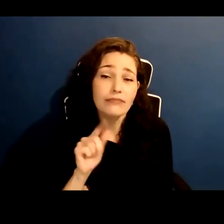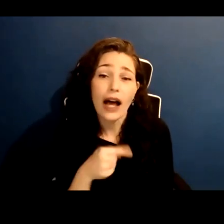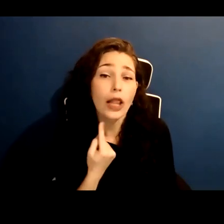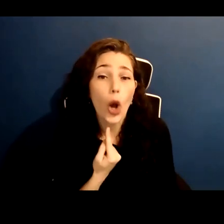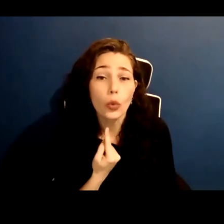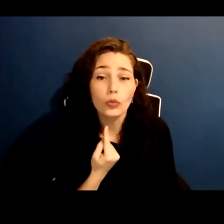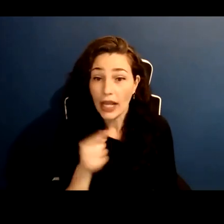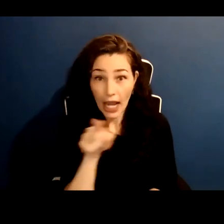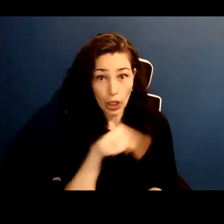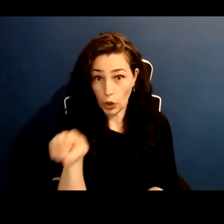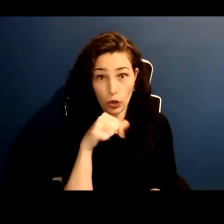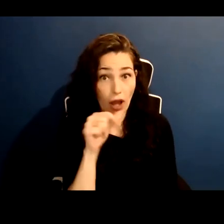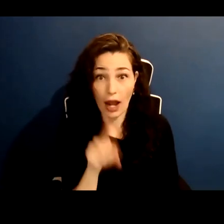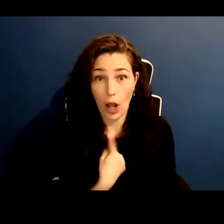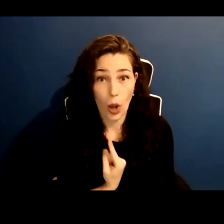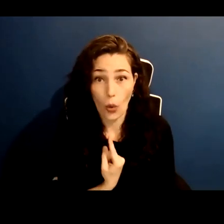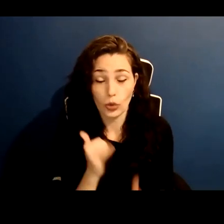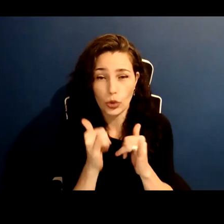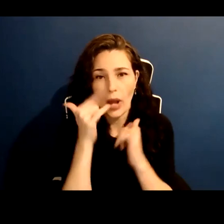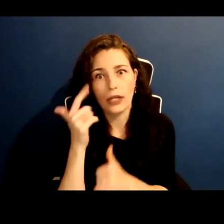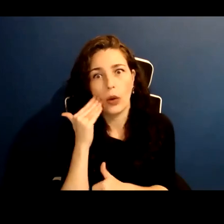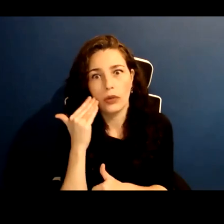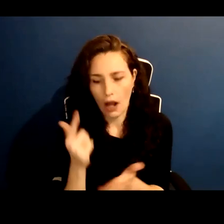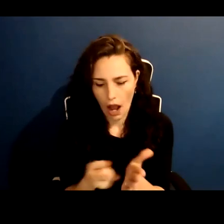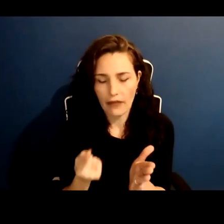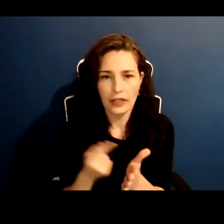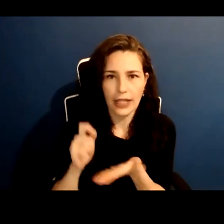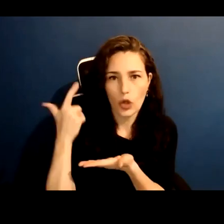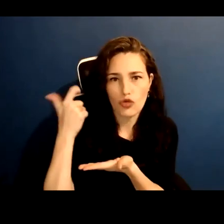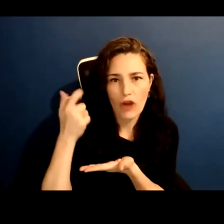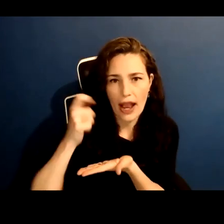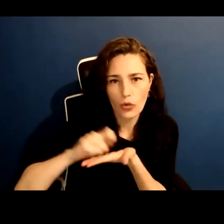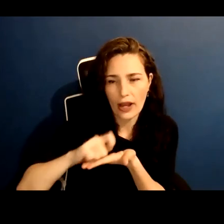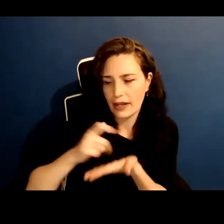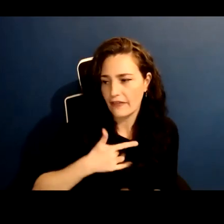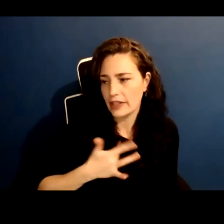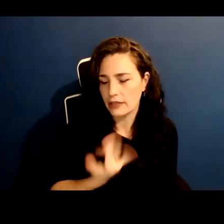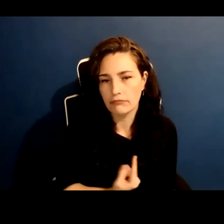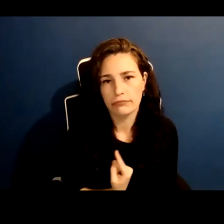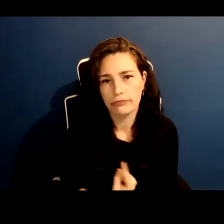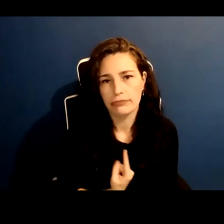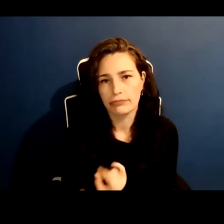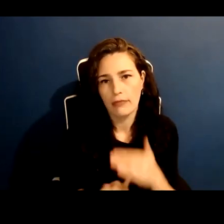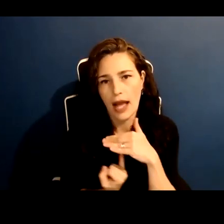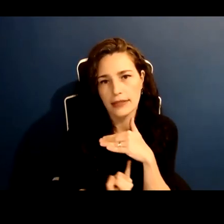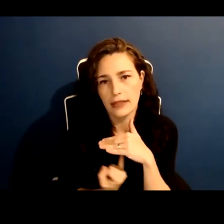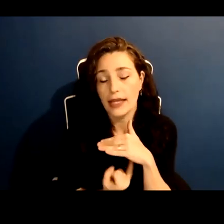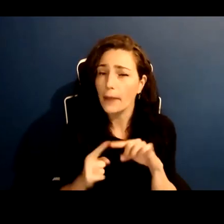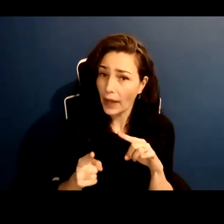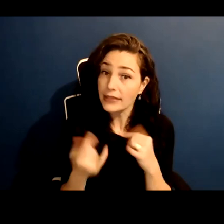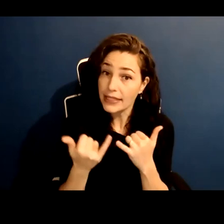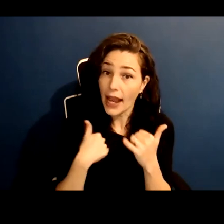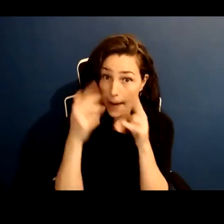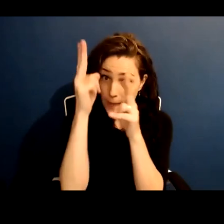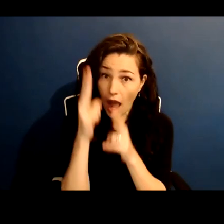not alone in this, even though grant writing often feels very isolating. Today, I'm honored to welcome